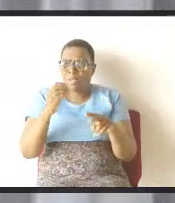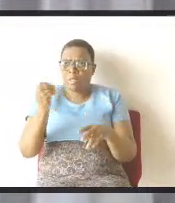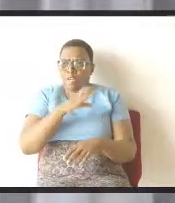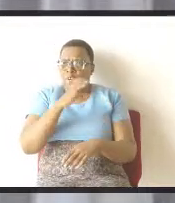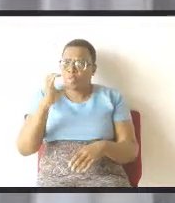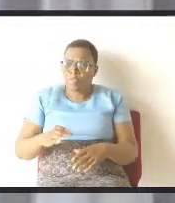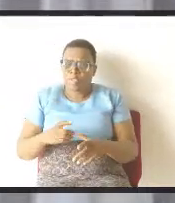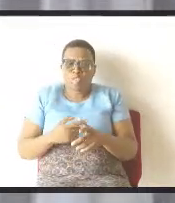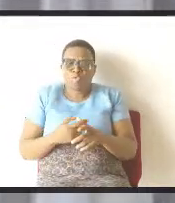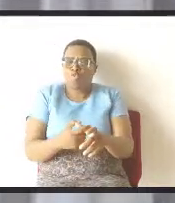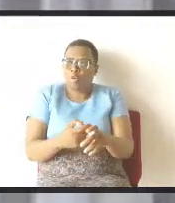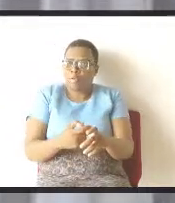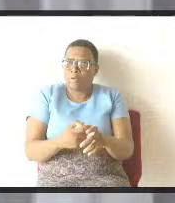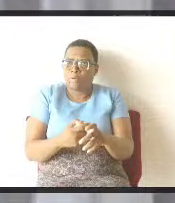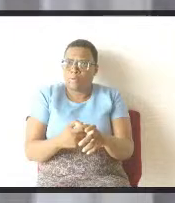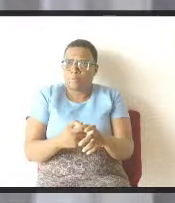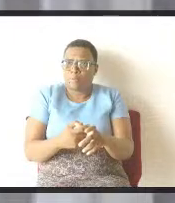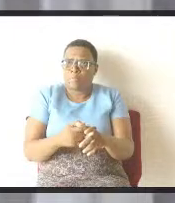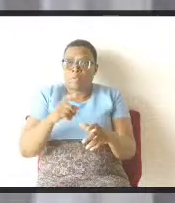run.